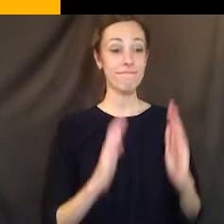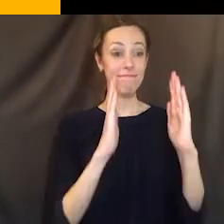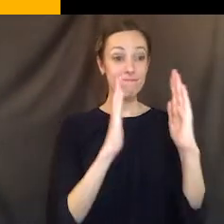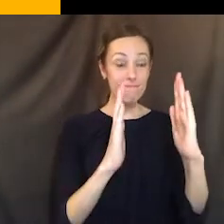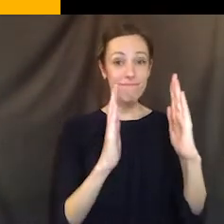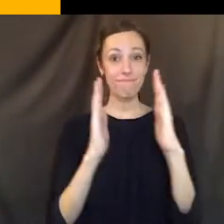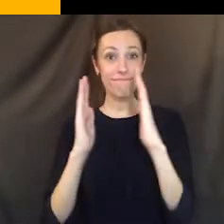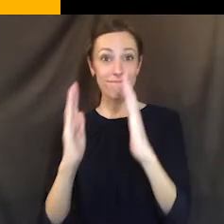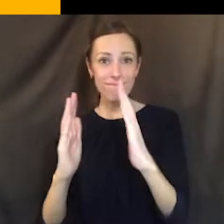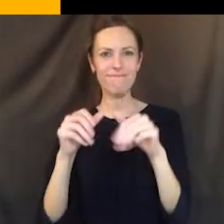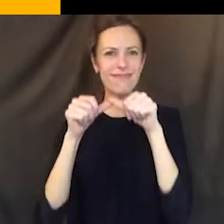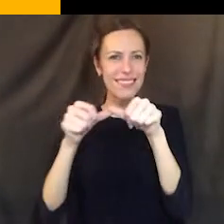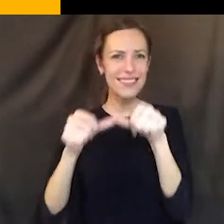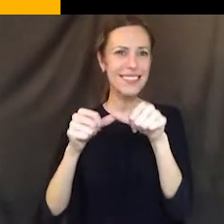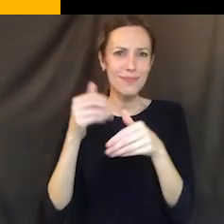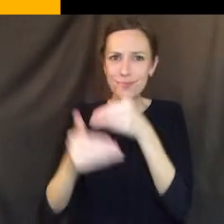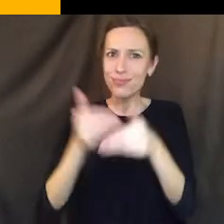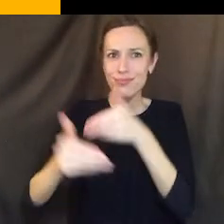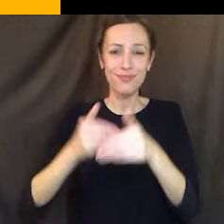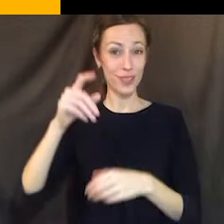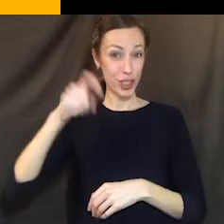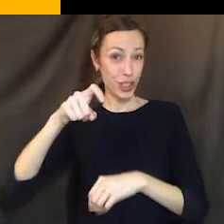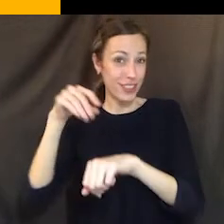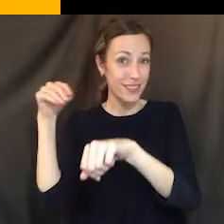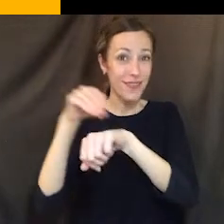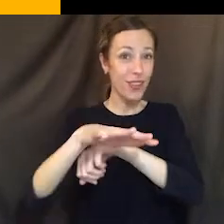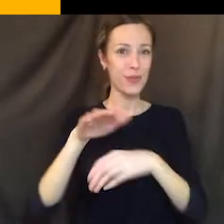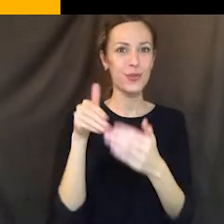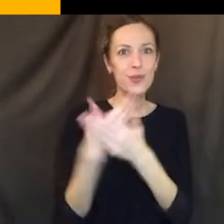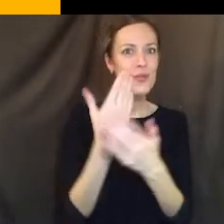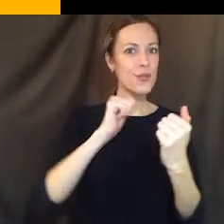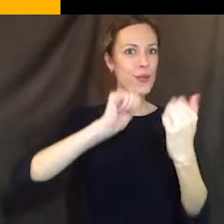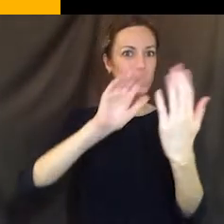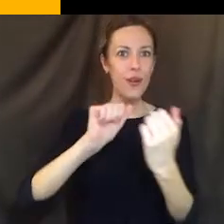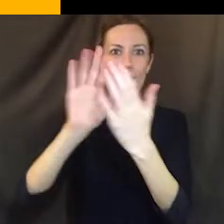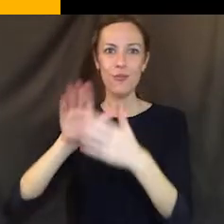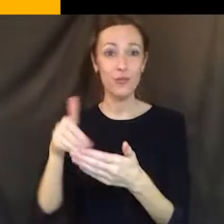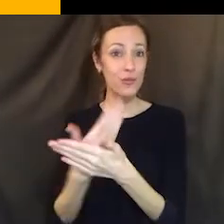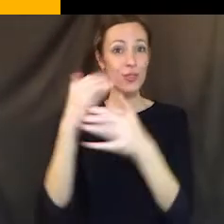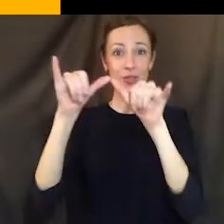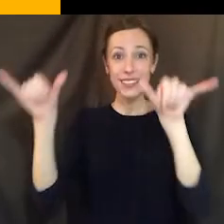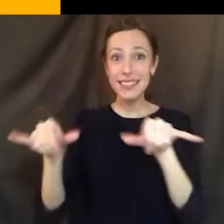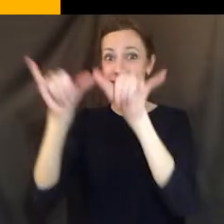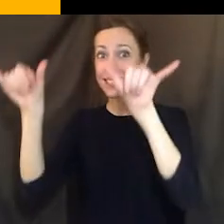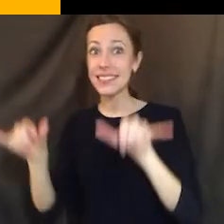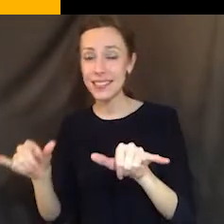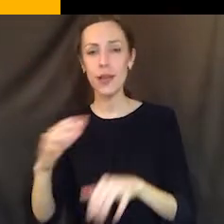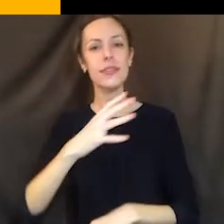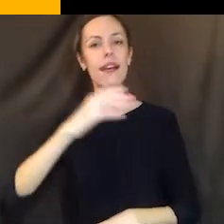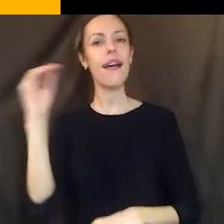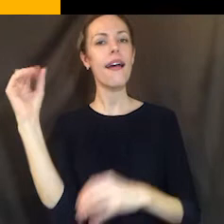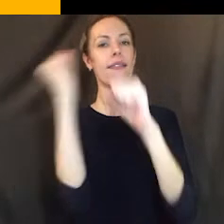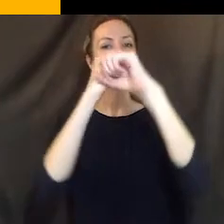These steps, while keeping the momentum, should result in approaches and systems with a renewed and improved vision, allowing us to be